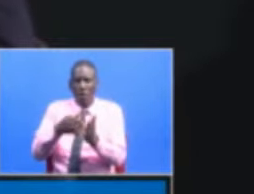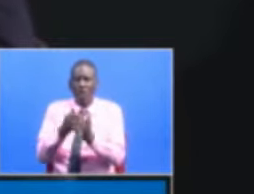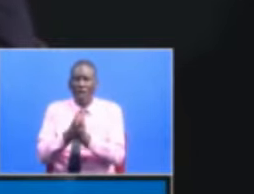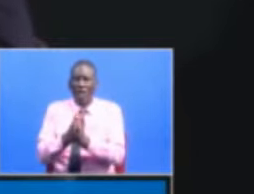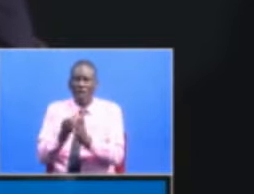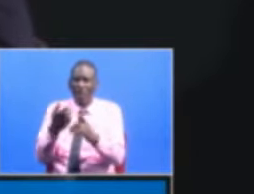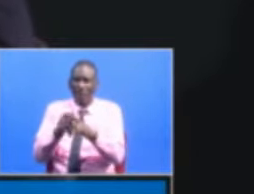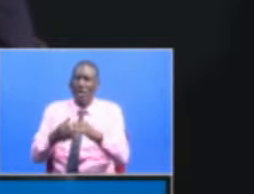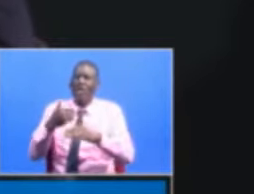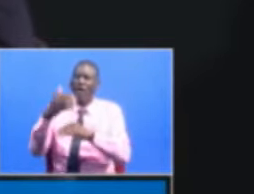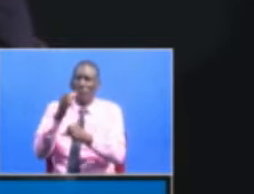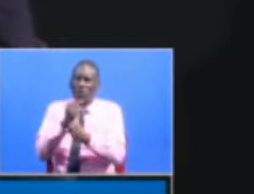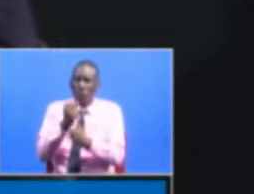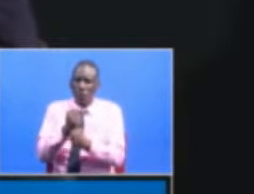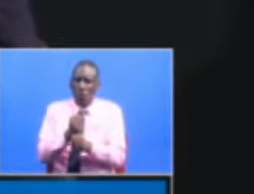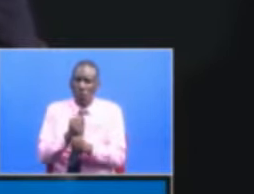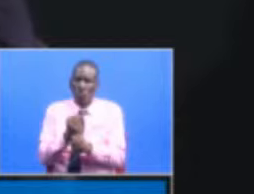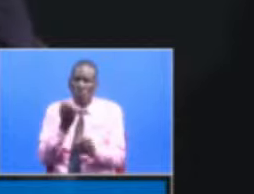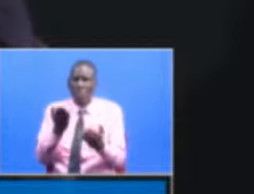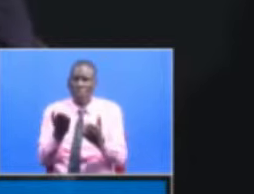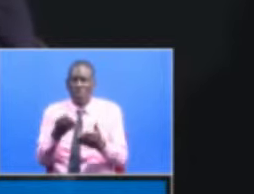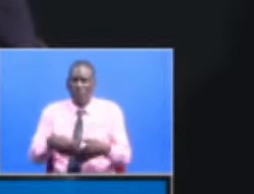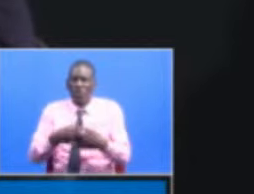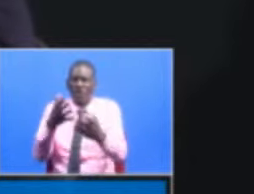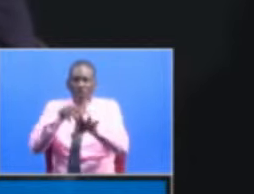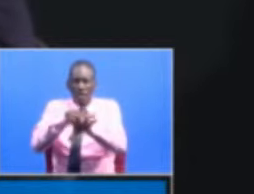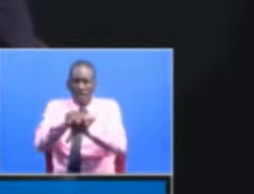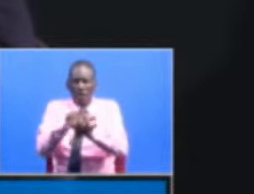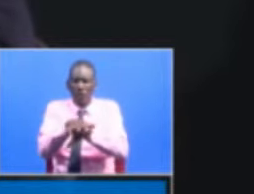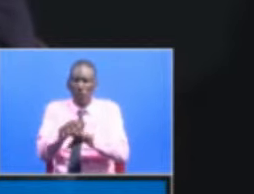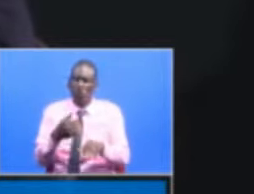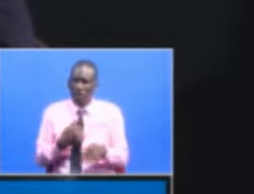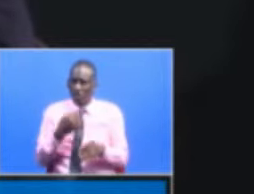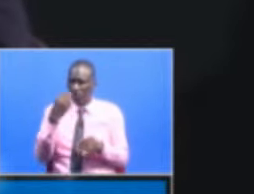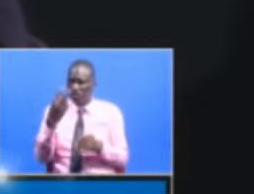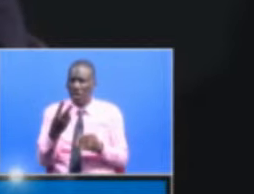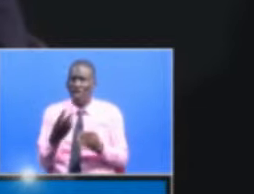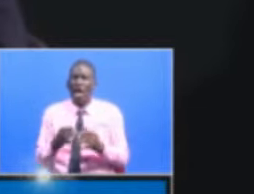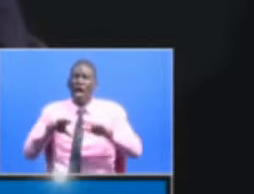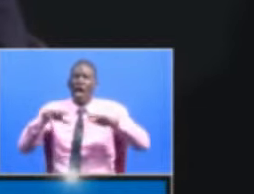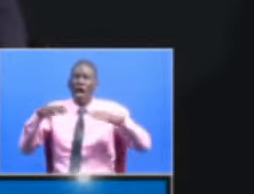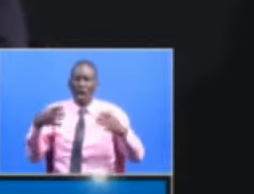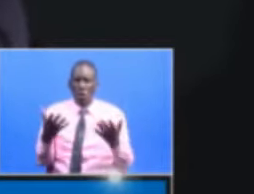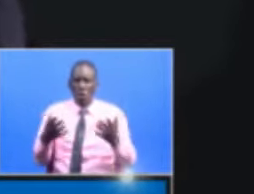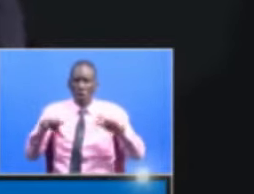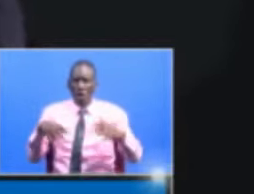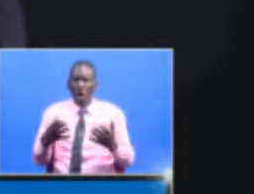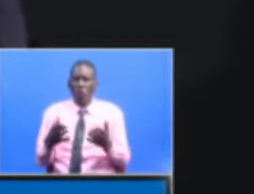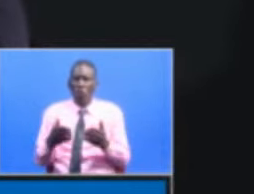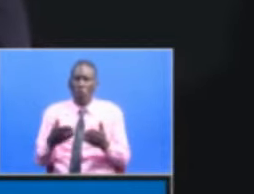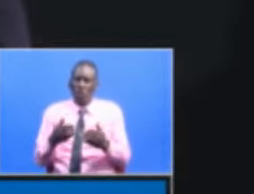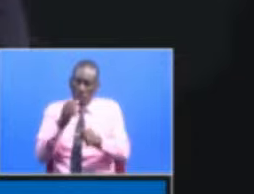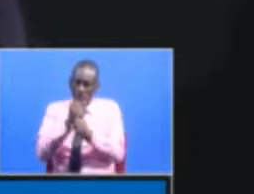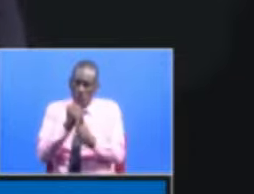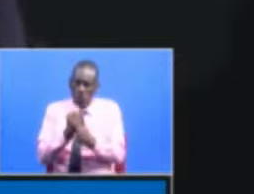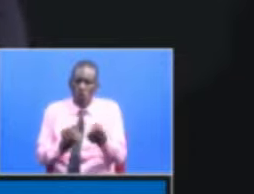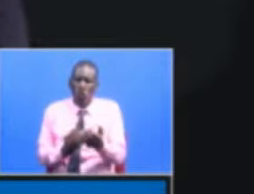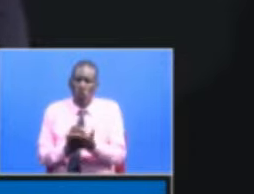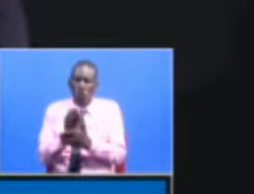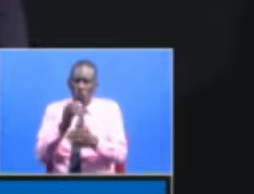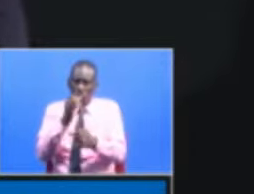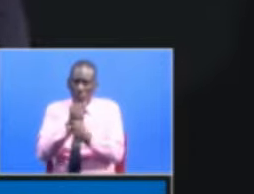after we do undertake maybe a given intervention, we see how far they have gone through the journey in terms